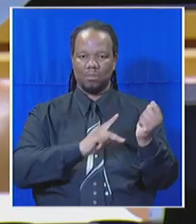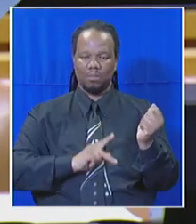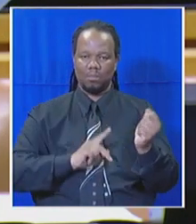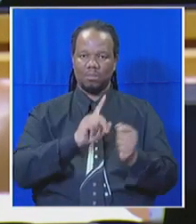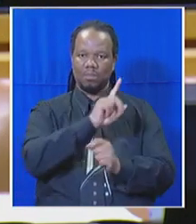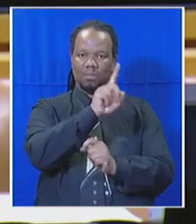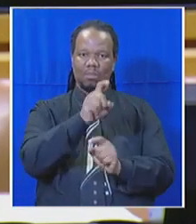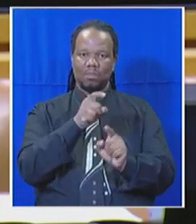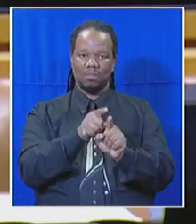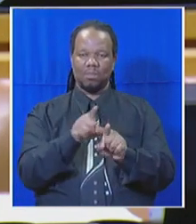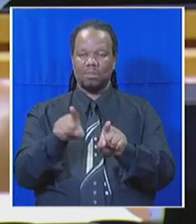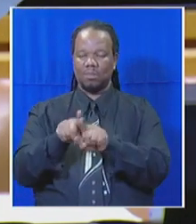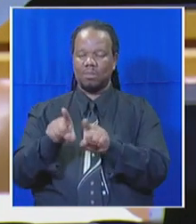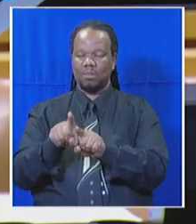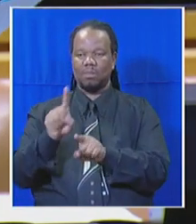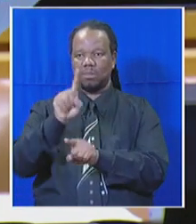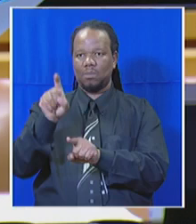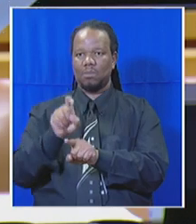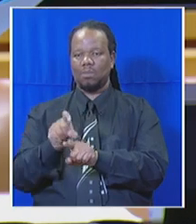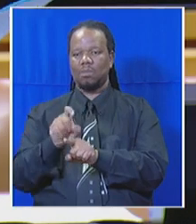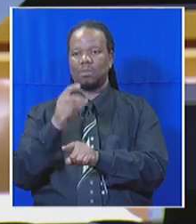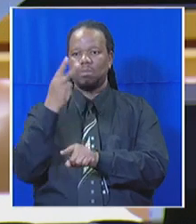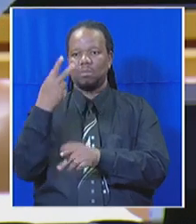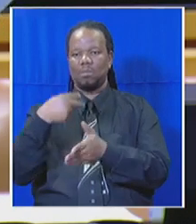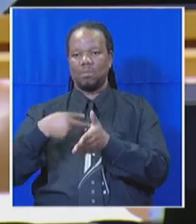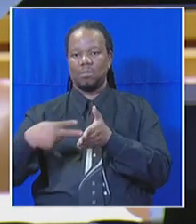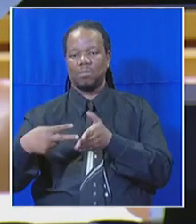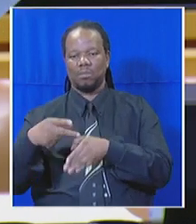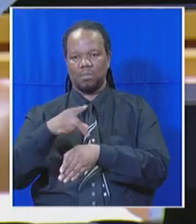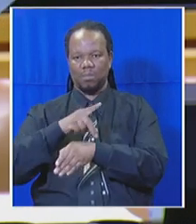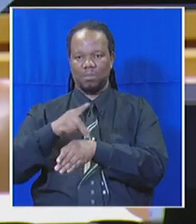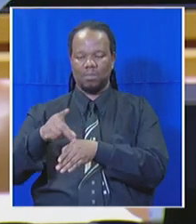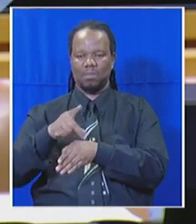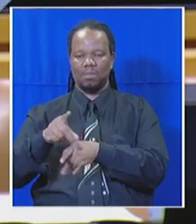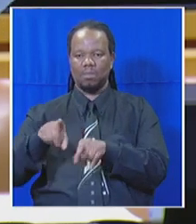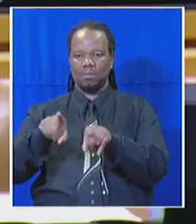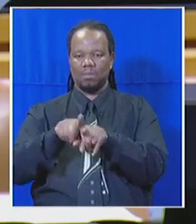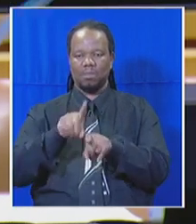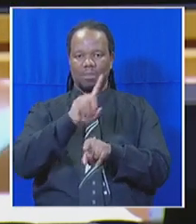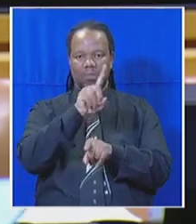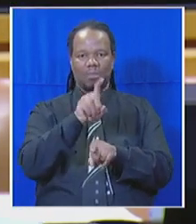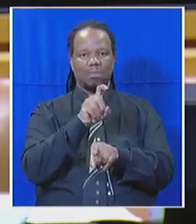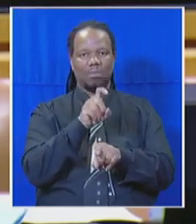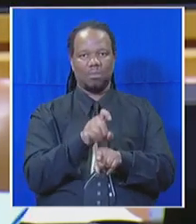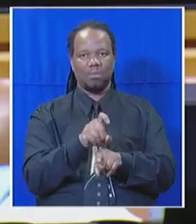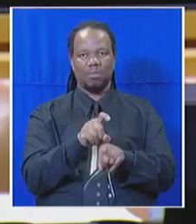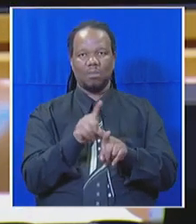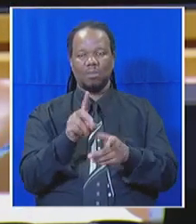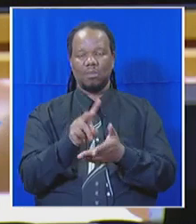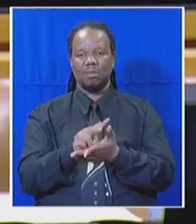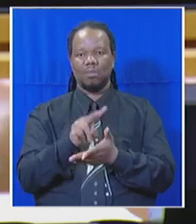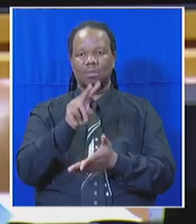question day once every second week for the purpose of scheduling questions to the Deputy President on the 12th